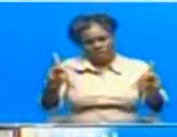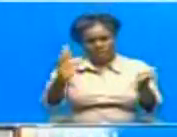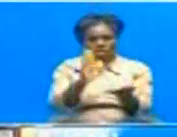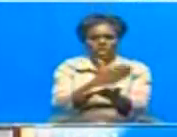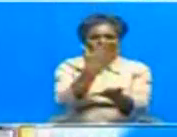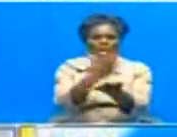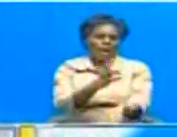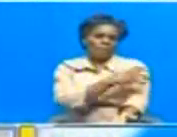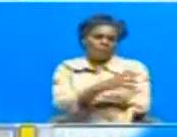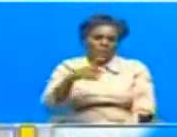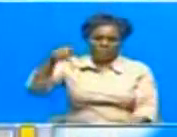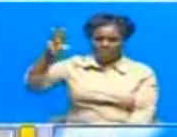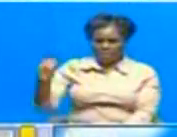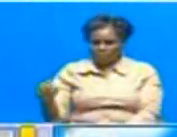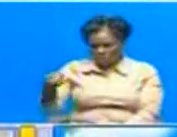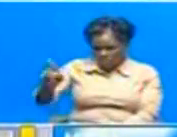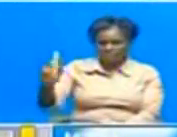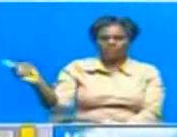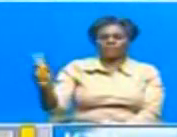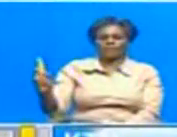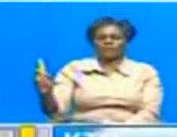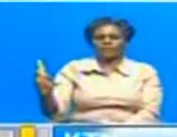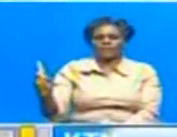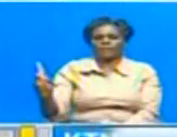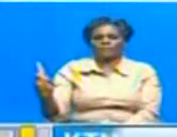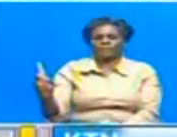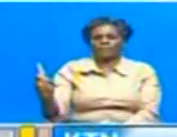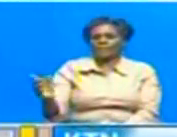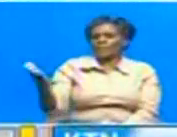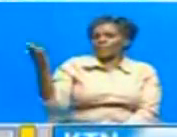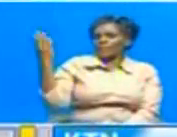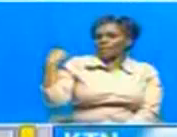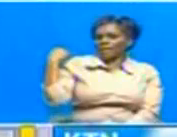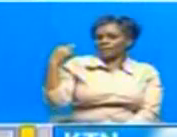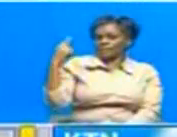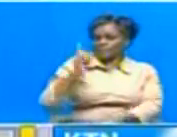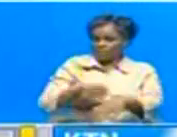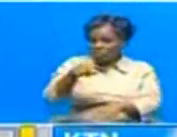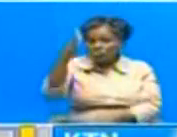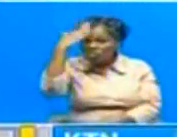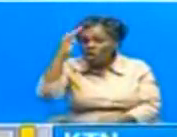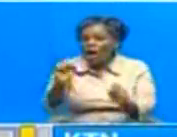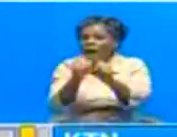power, I'll be the prime minister, you'll be the president. Why should you? Again, yeah. Last time round, you know what happened.